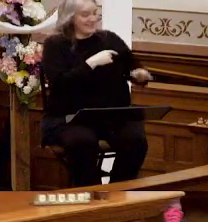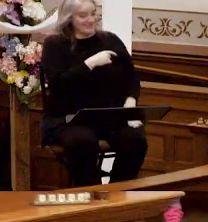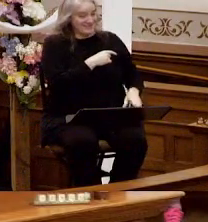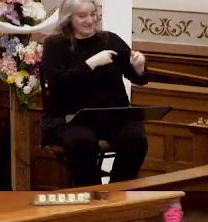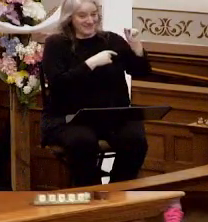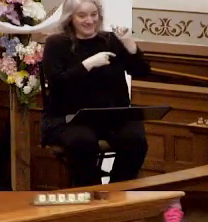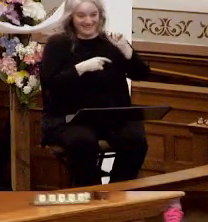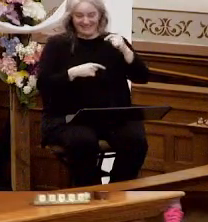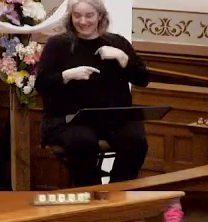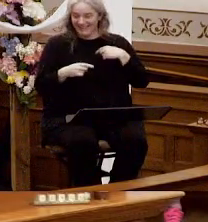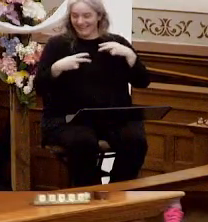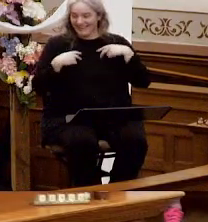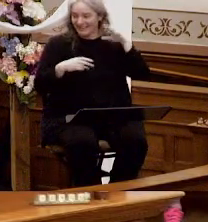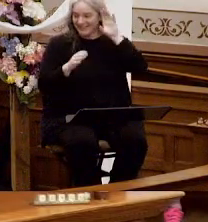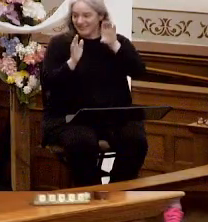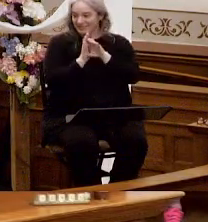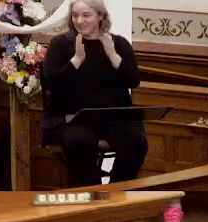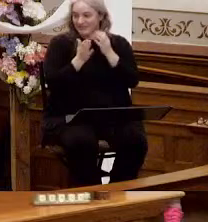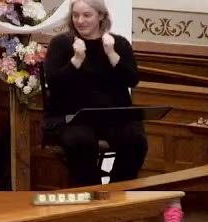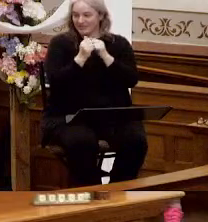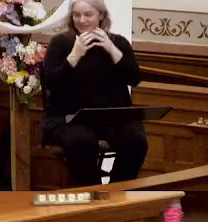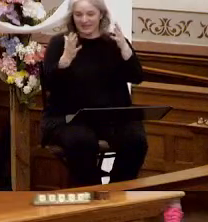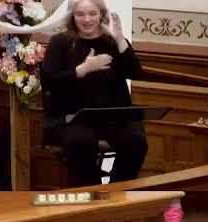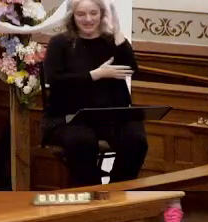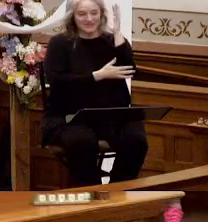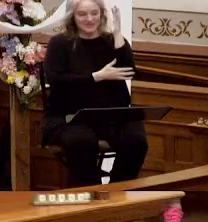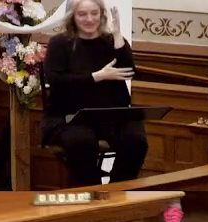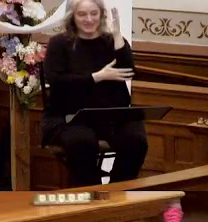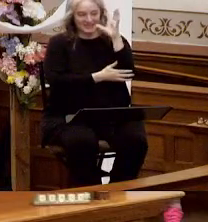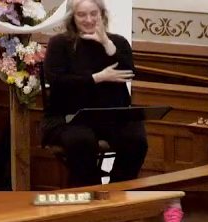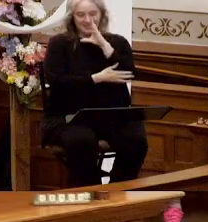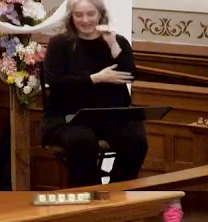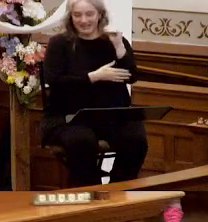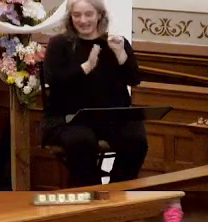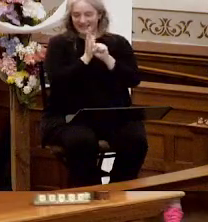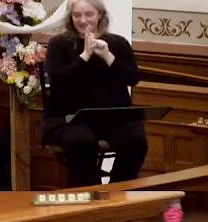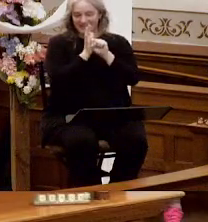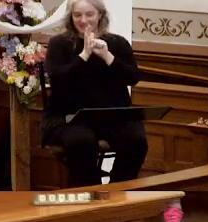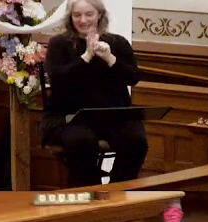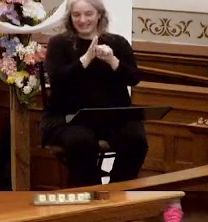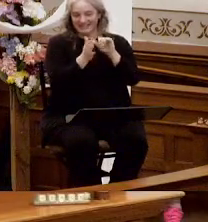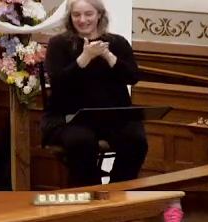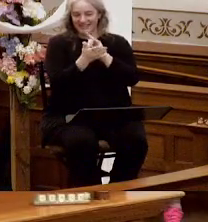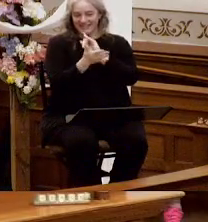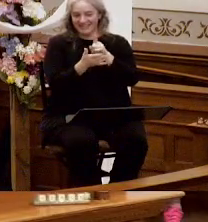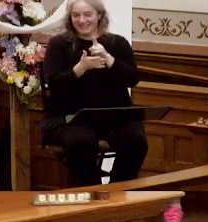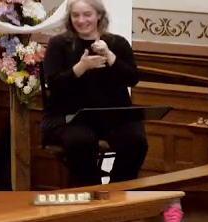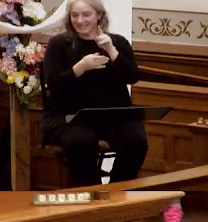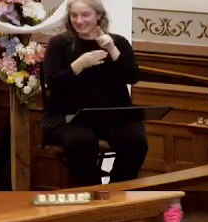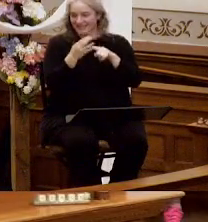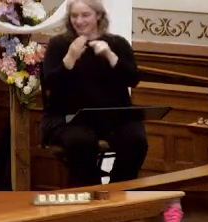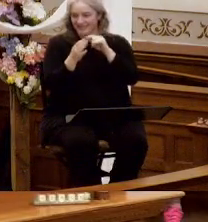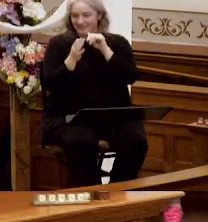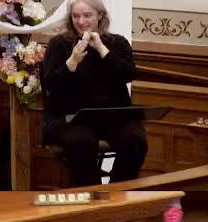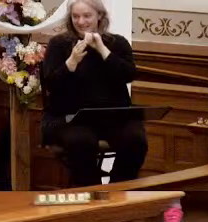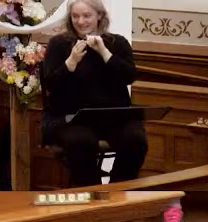I've got a picture here with a lot of trees and a sign that says, what does it